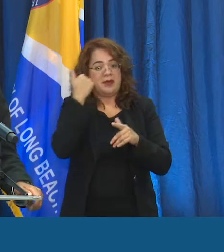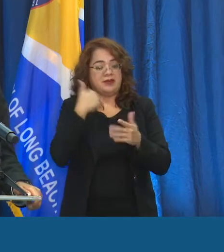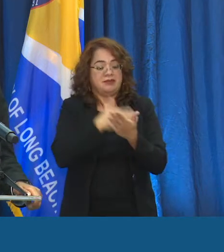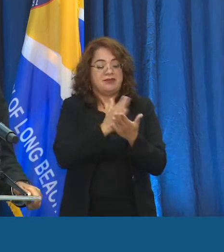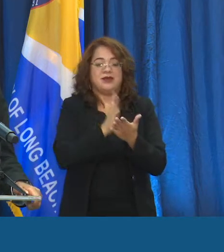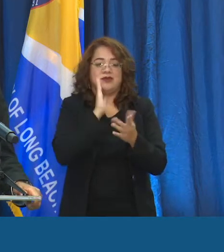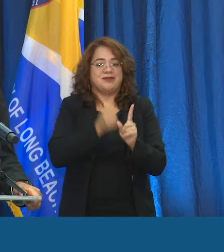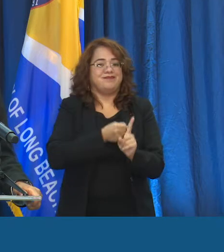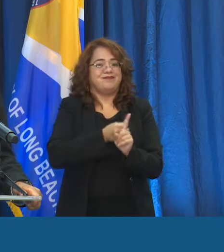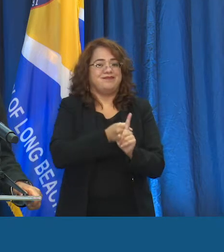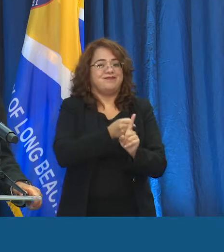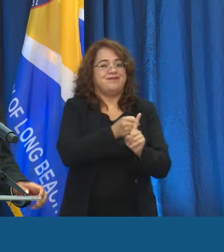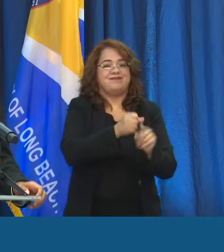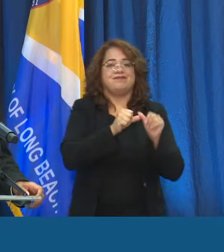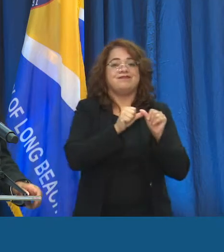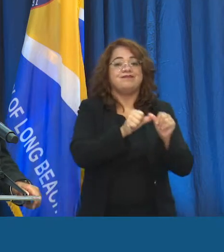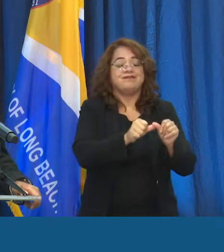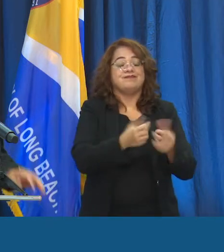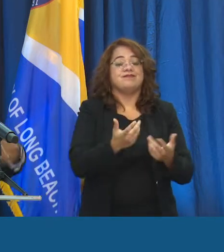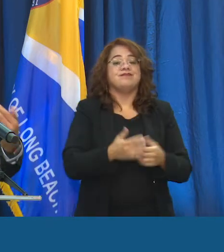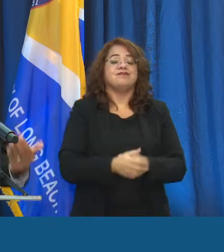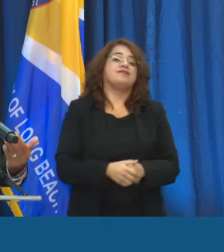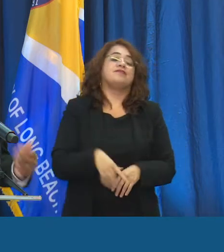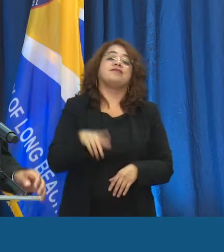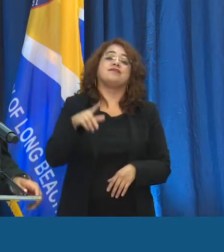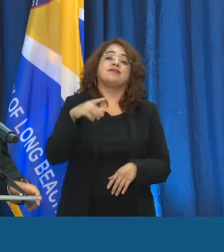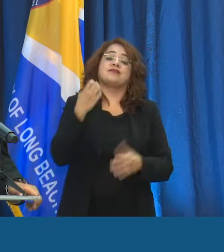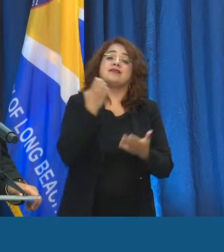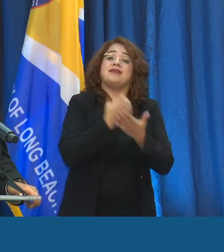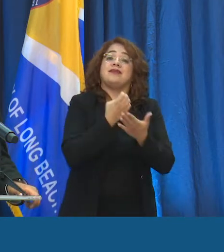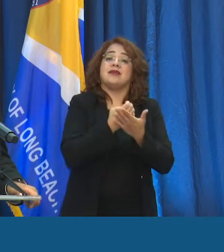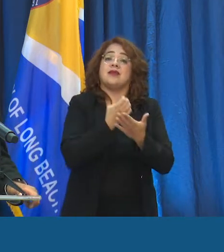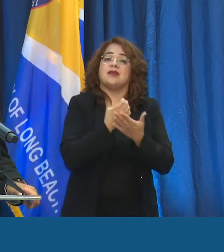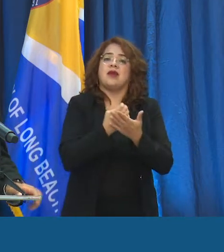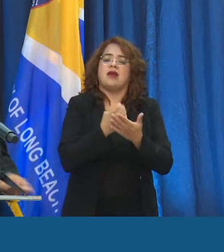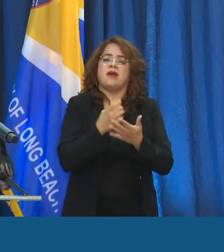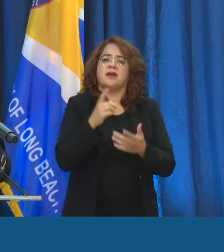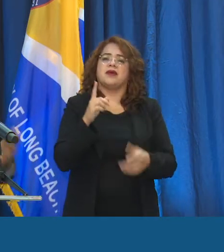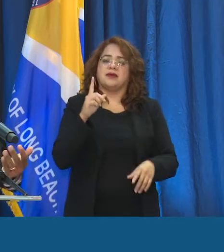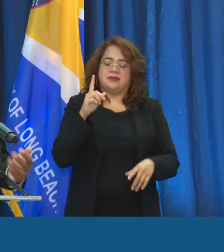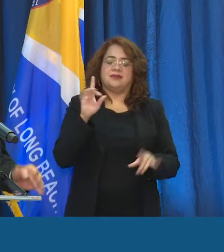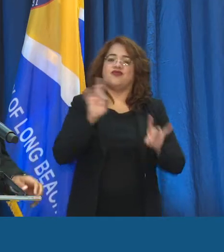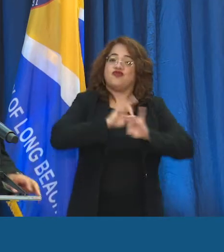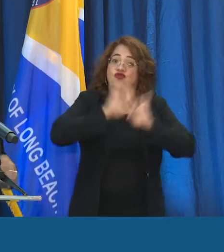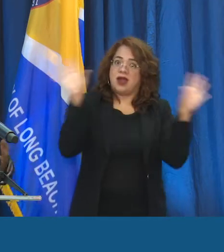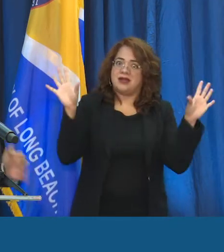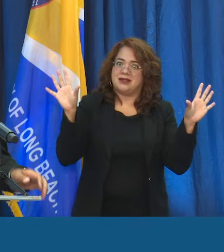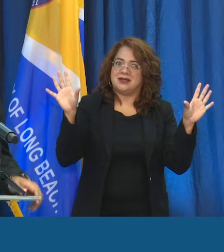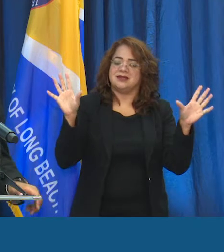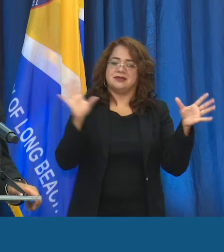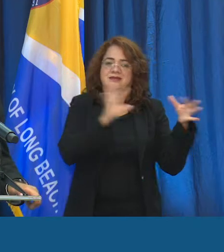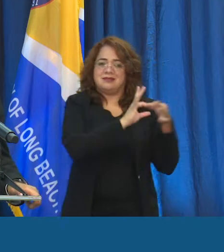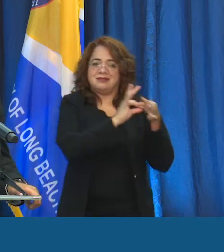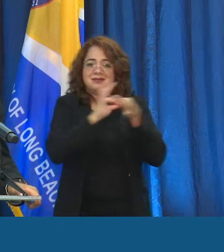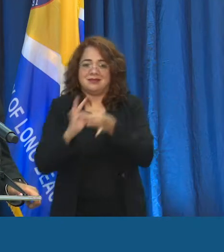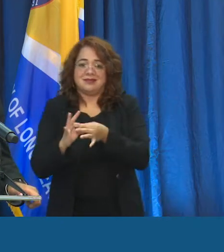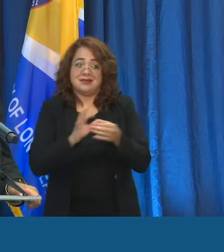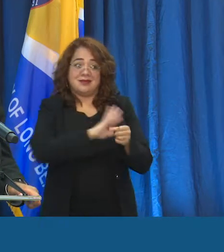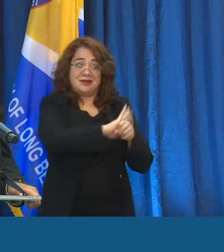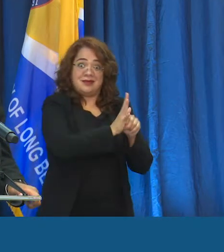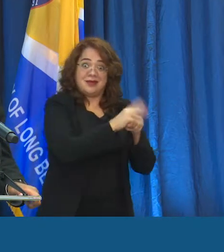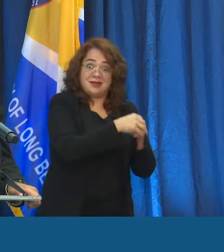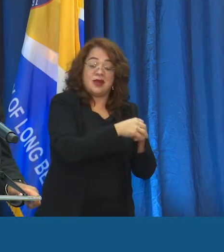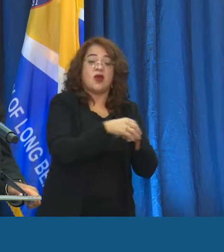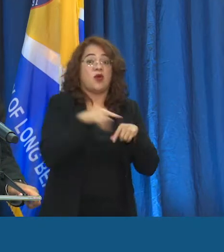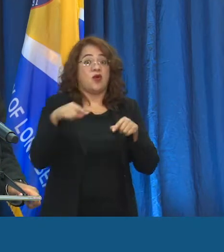that the economic crisis that has followed COVID-19 is the largest economic recession we've had since the Great